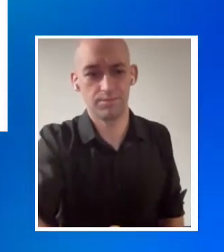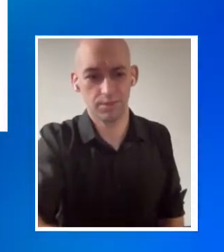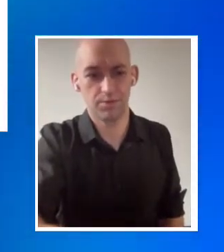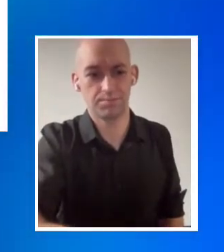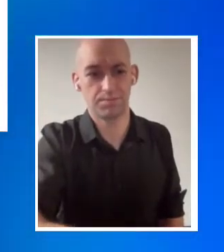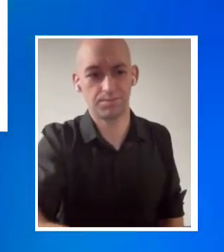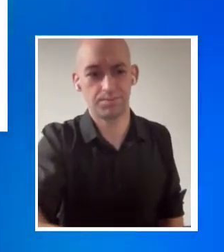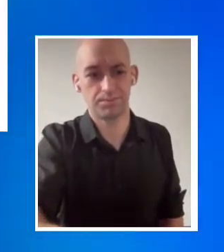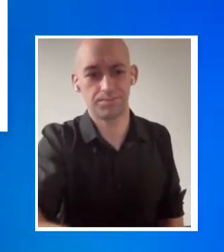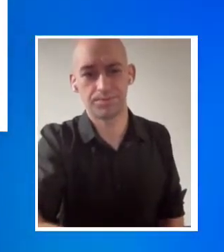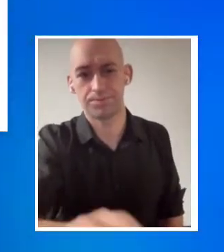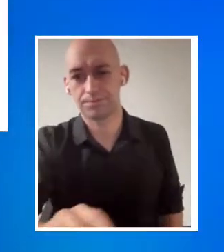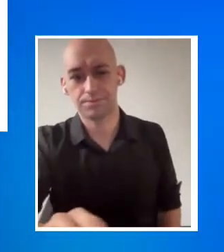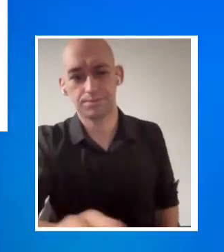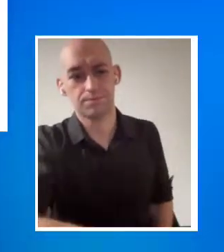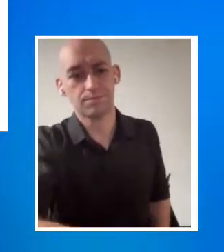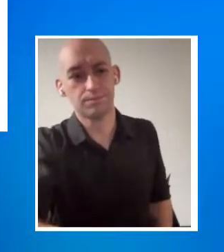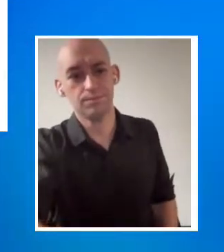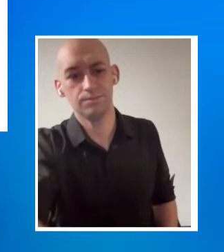Yep, bye-bye.